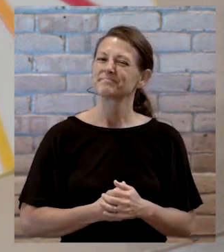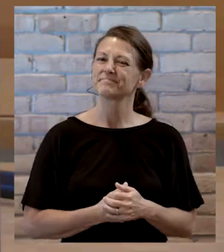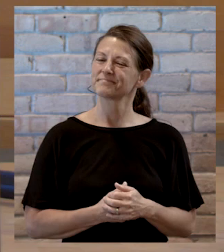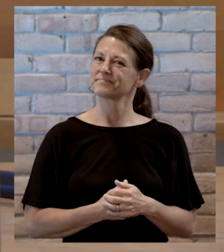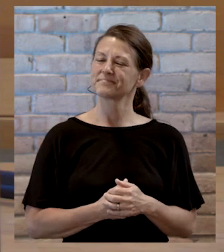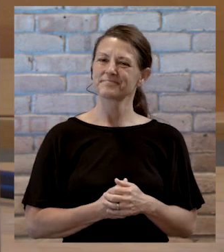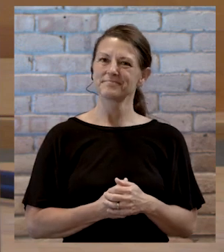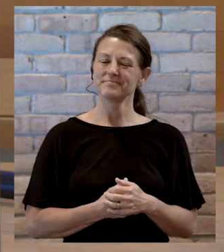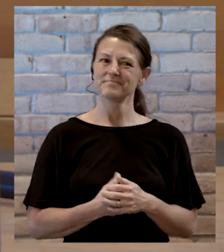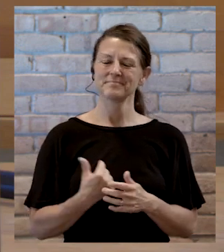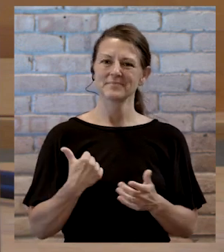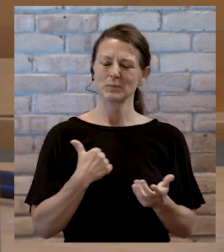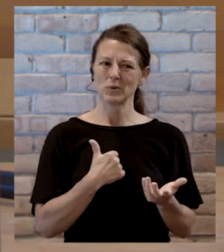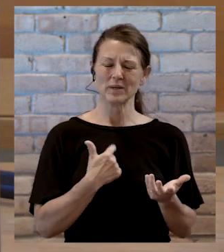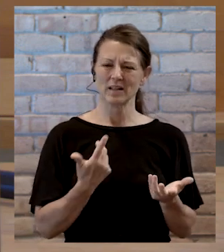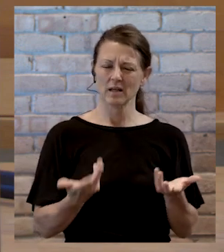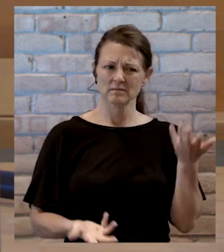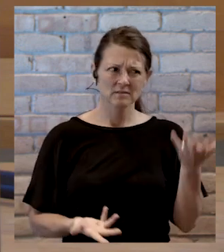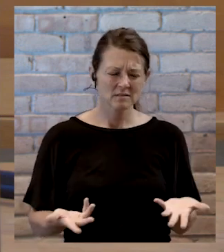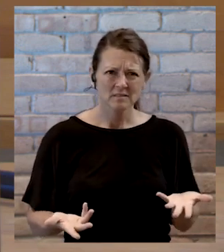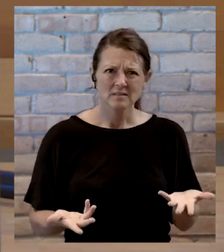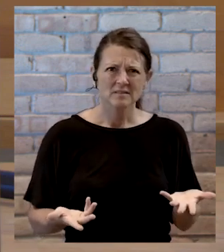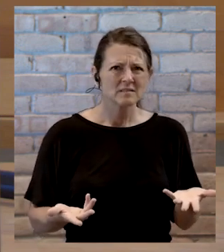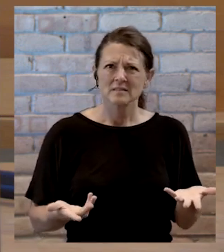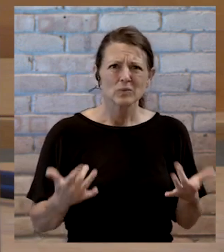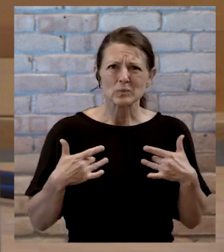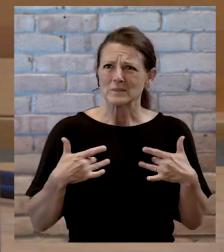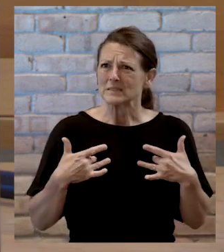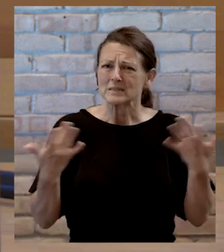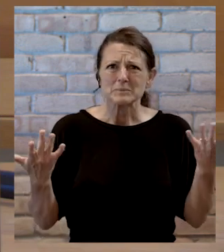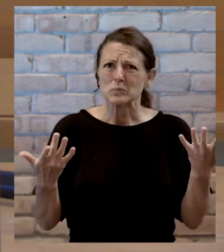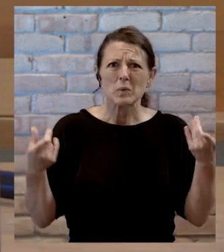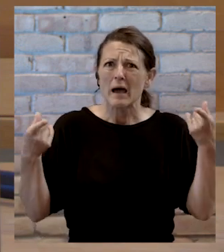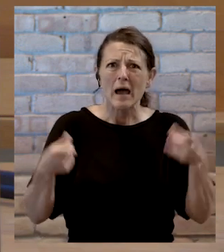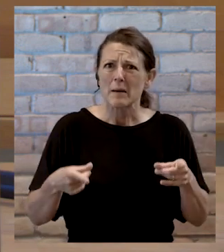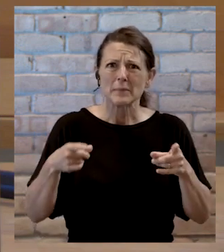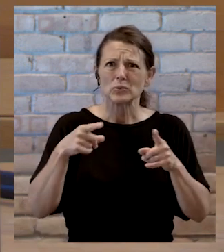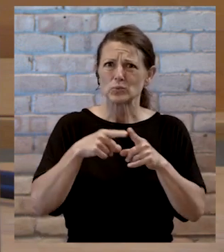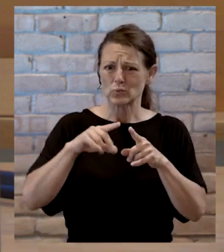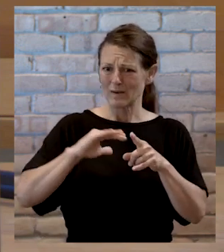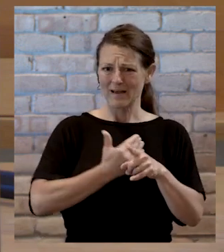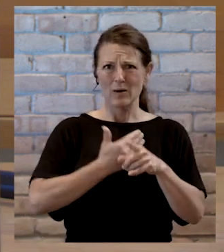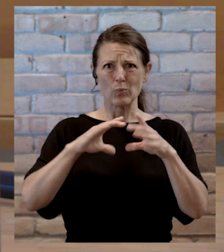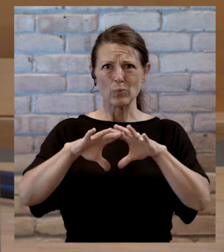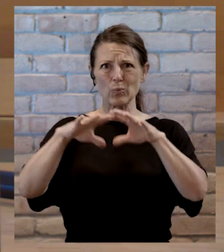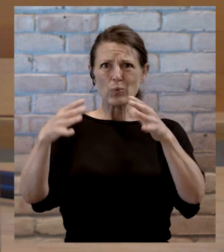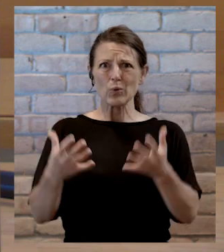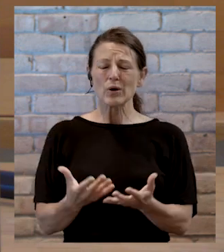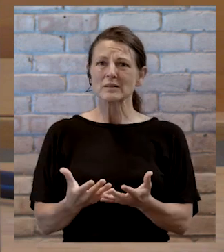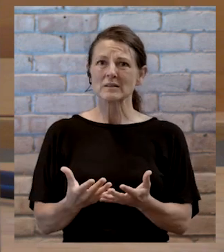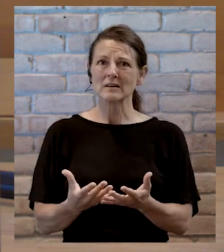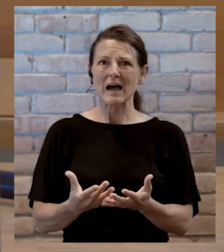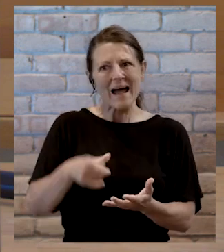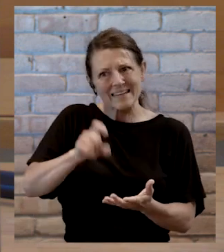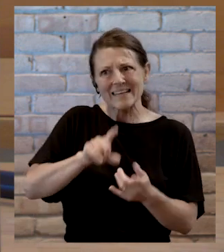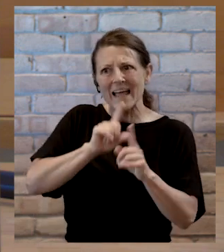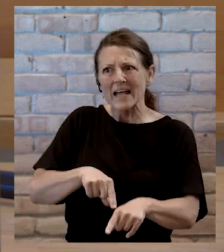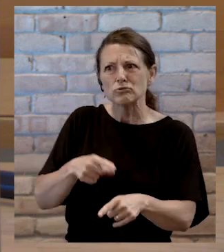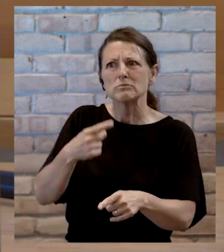And we're left to wonder, what is happening to the world? I need an